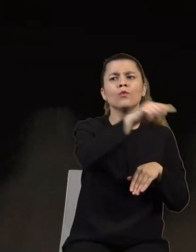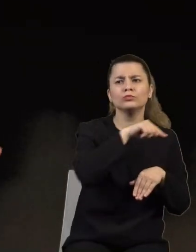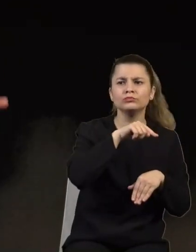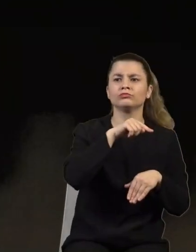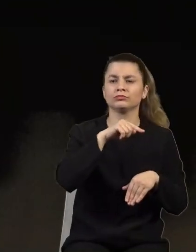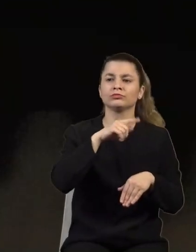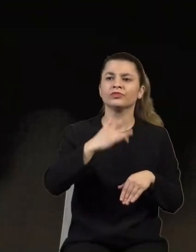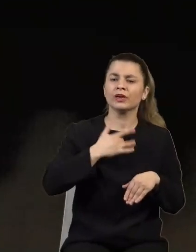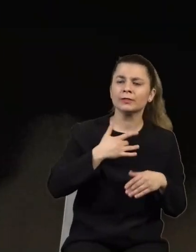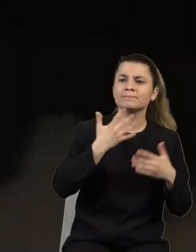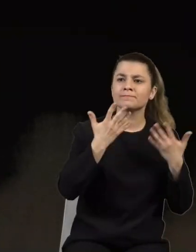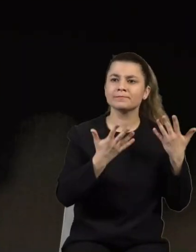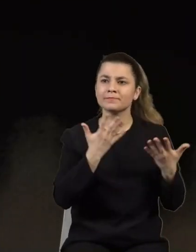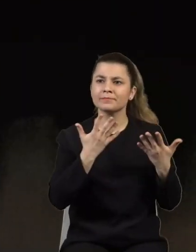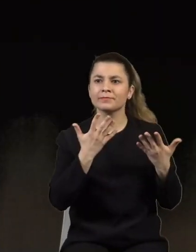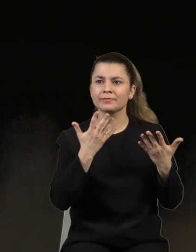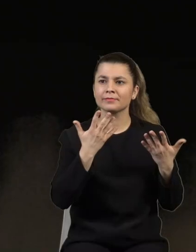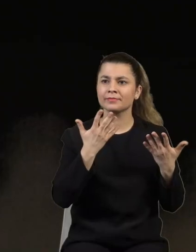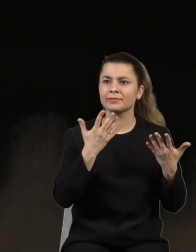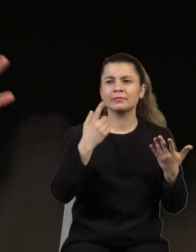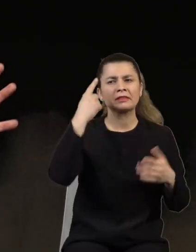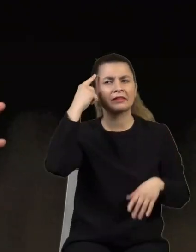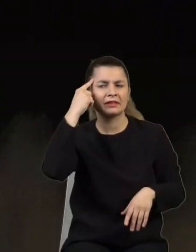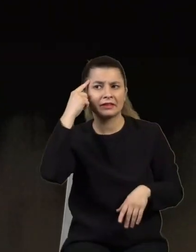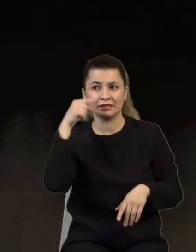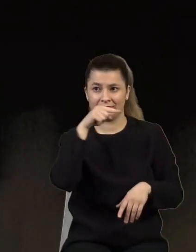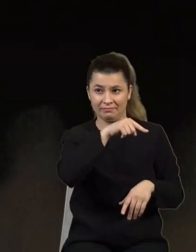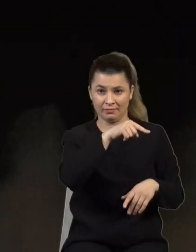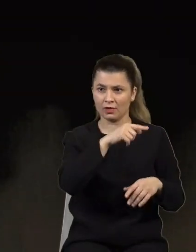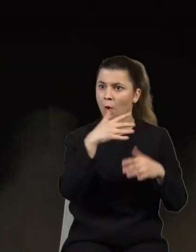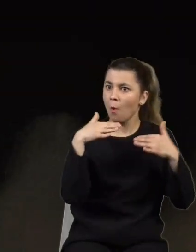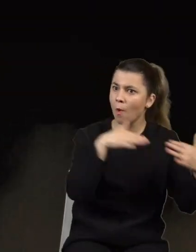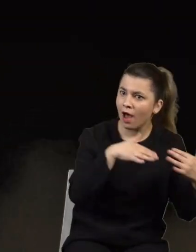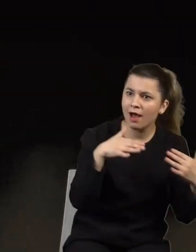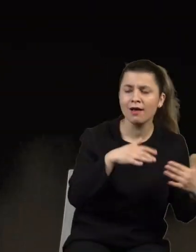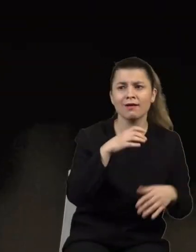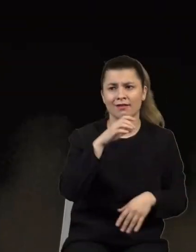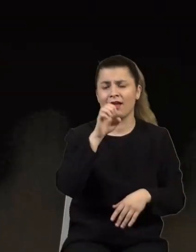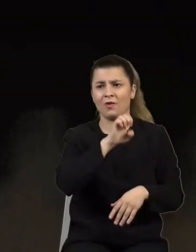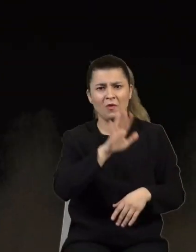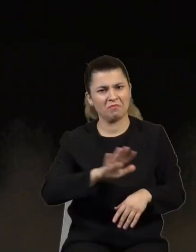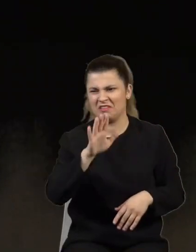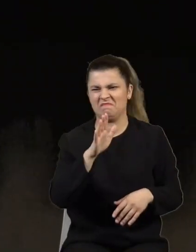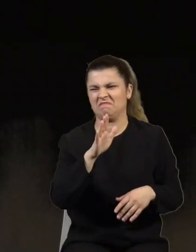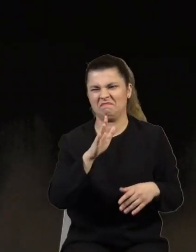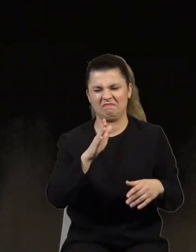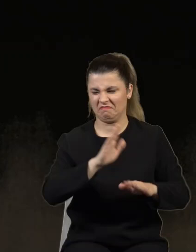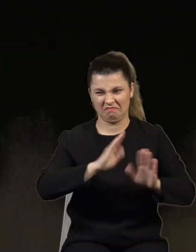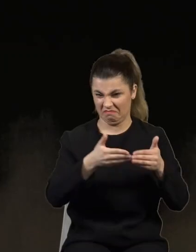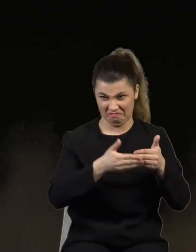wars in Europe, that's something only in books,